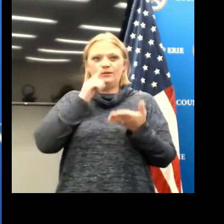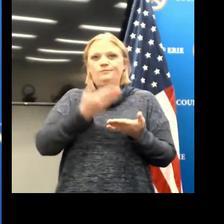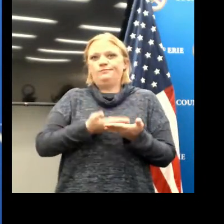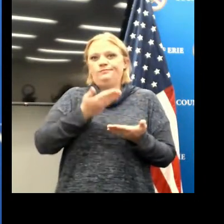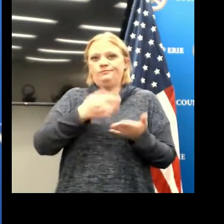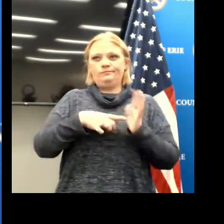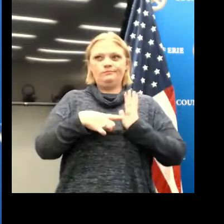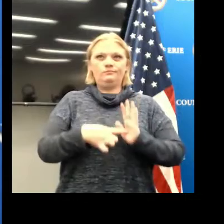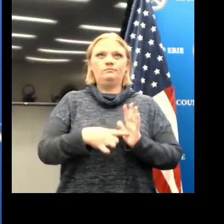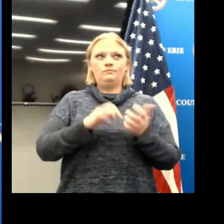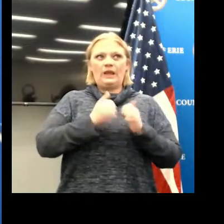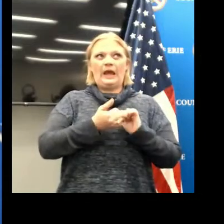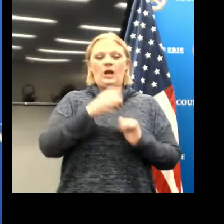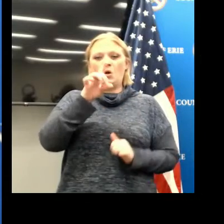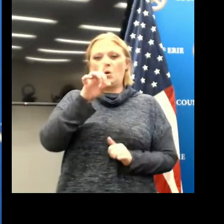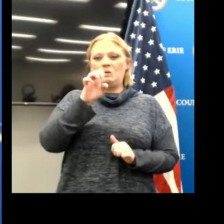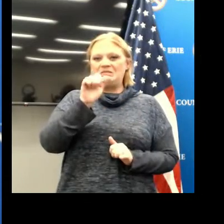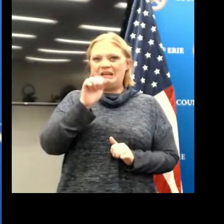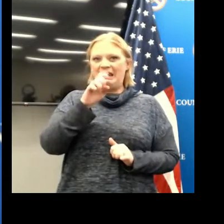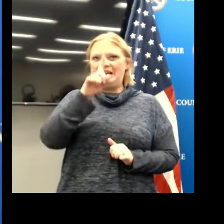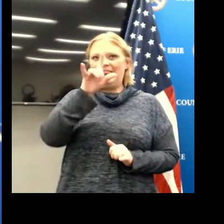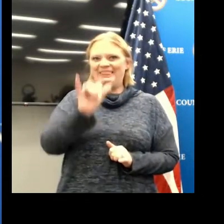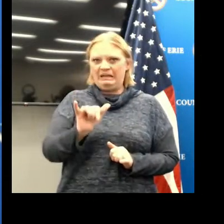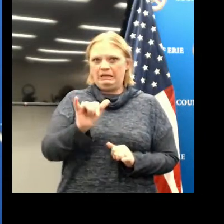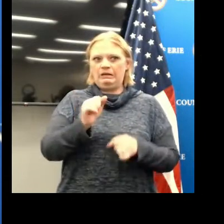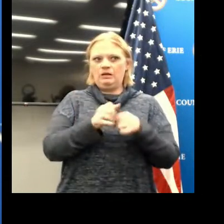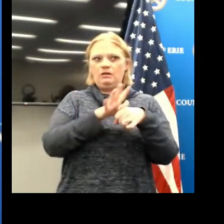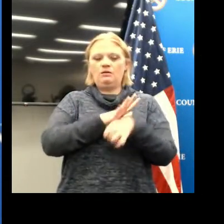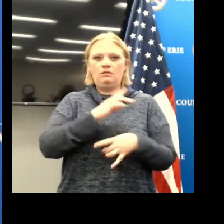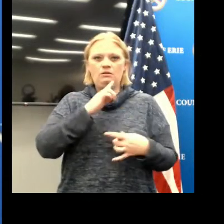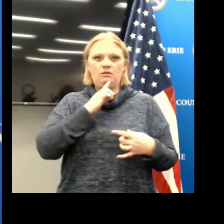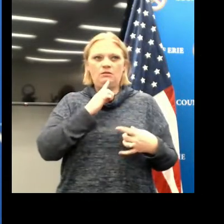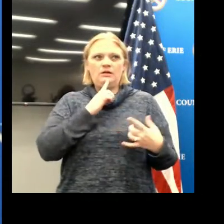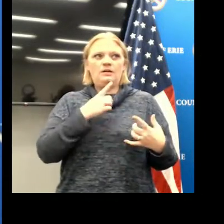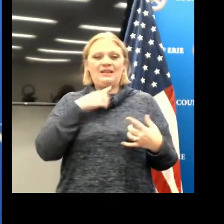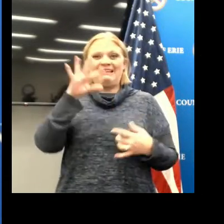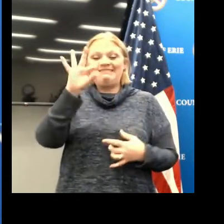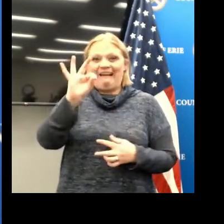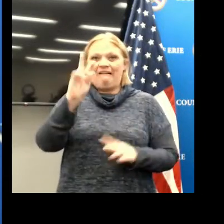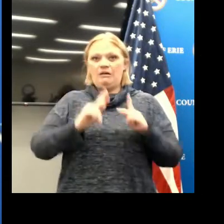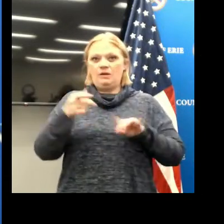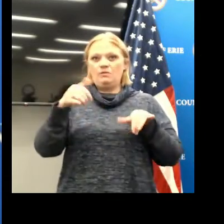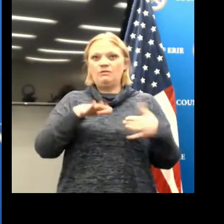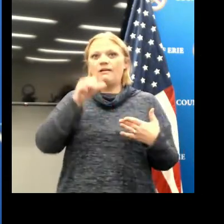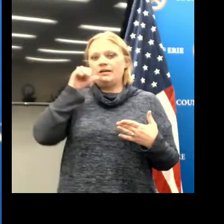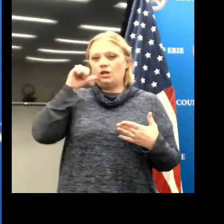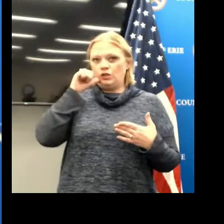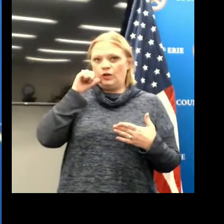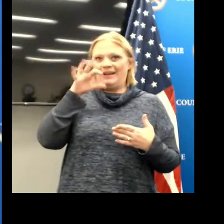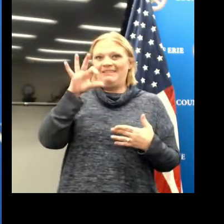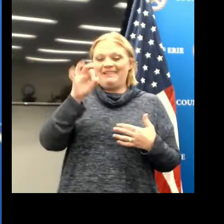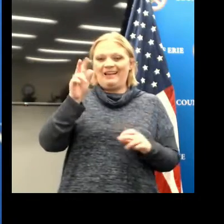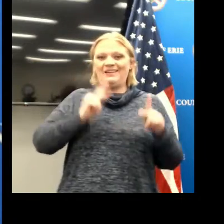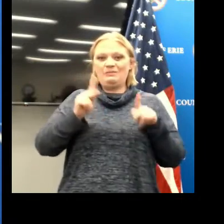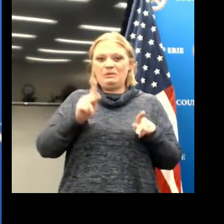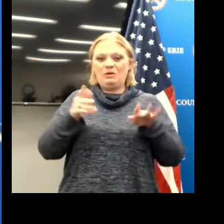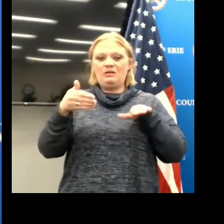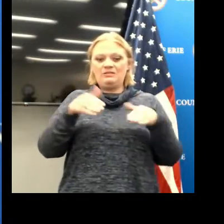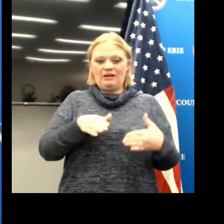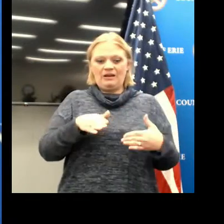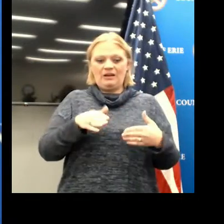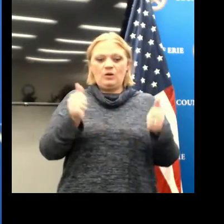how deadly COVID-19 is. When I say 9 individuals died yesterday, I'm talking about 9 individuals died that